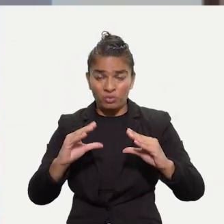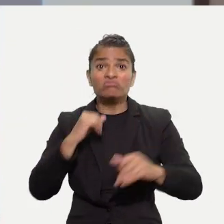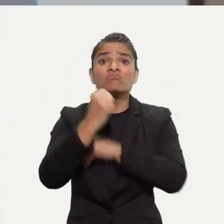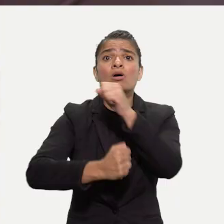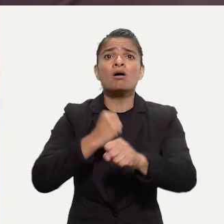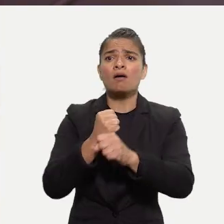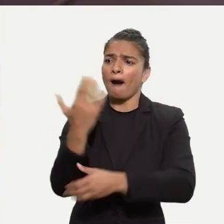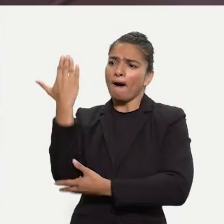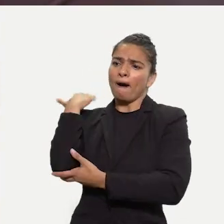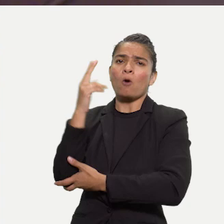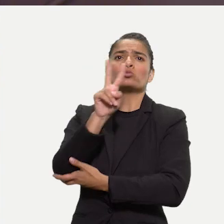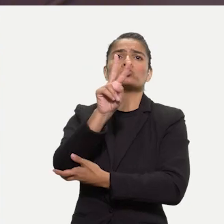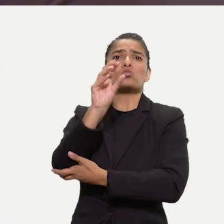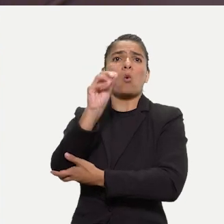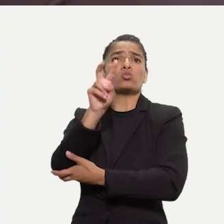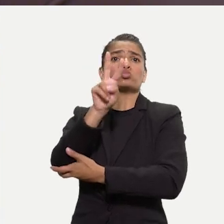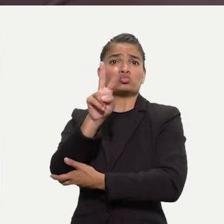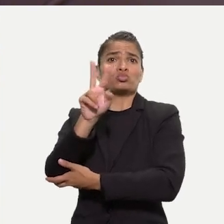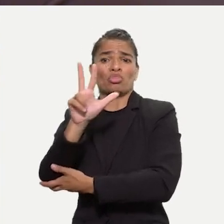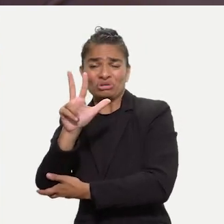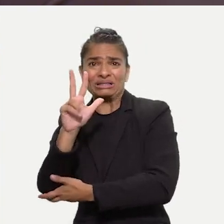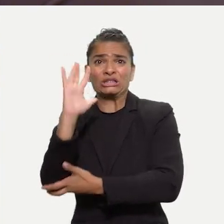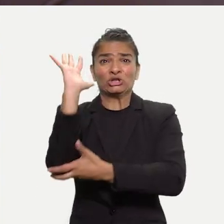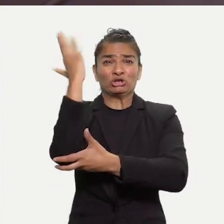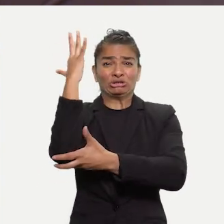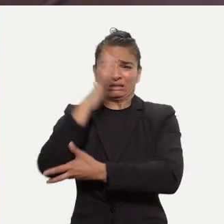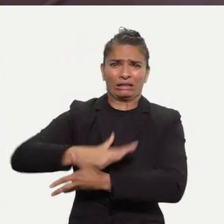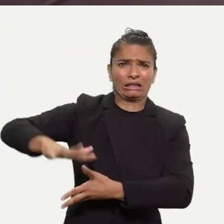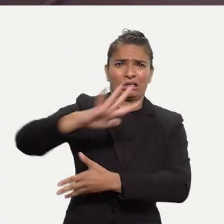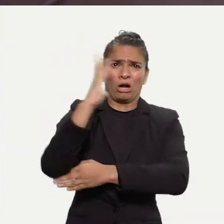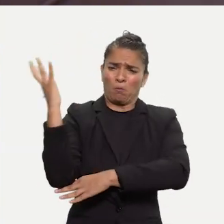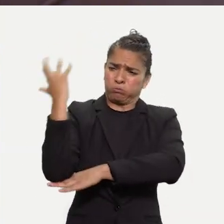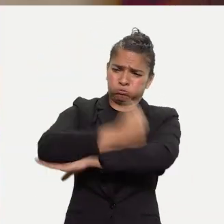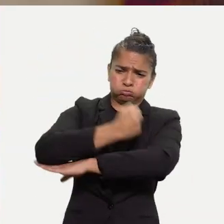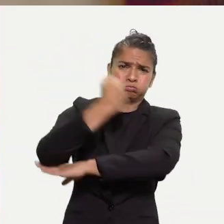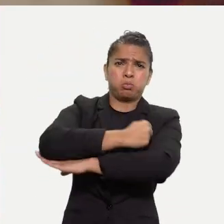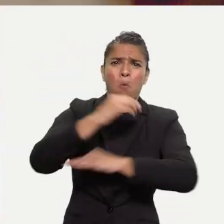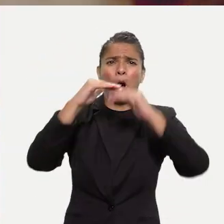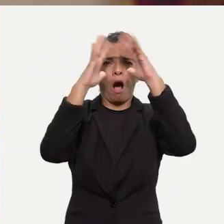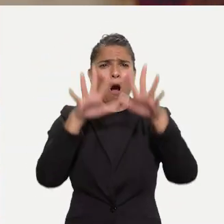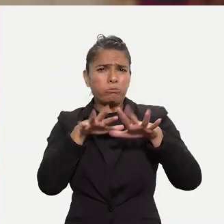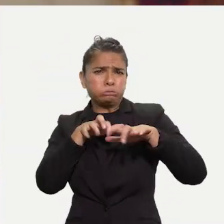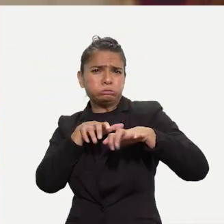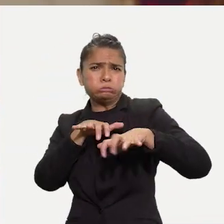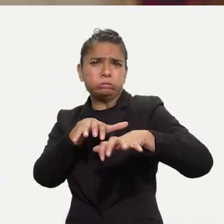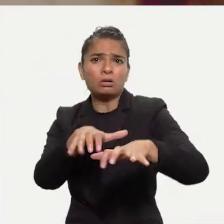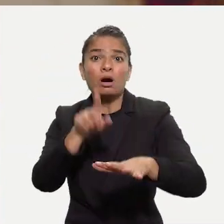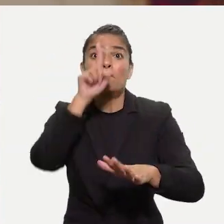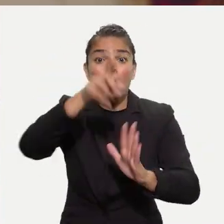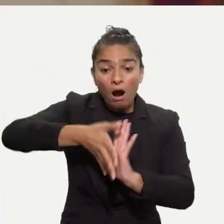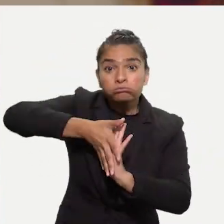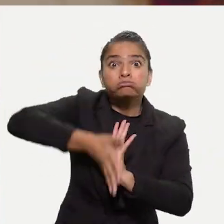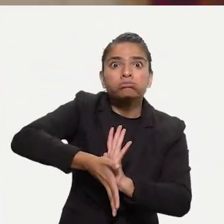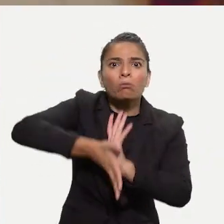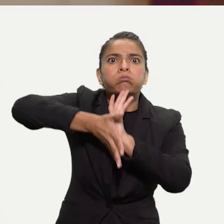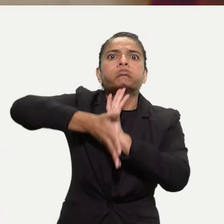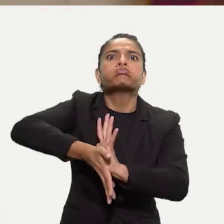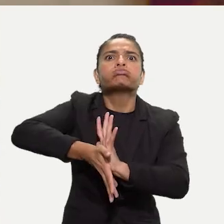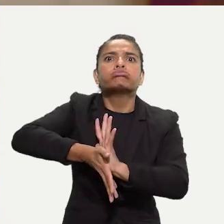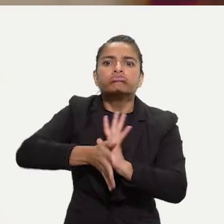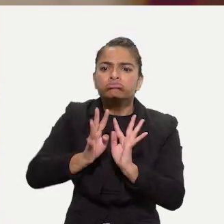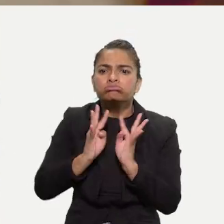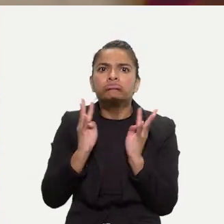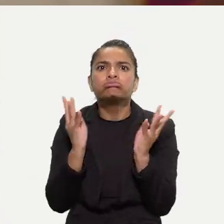unfortunately, quite common situation when we have floods. This was last year, 2023. Many of the trees were